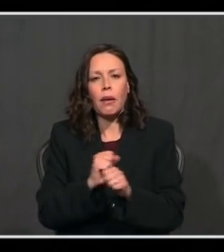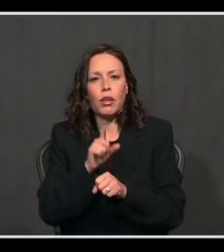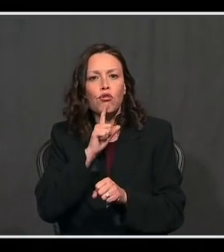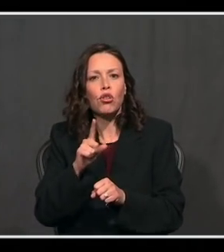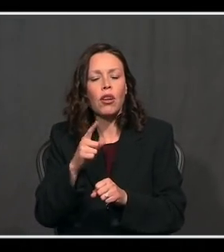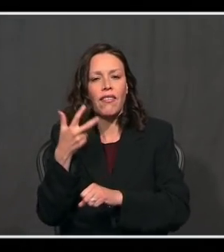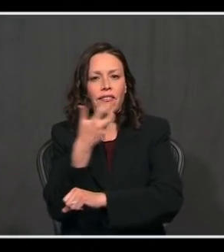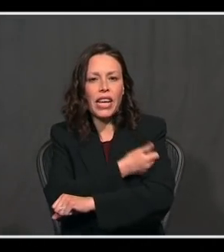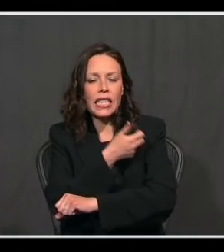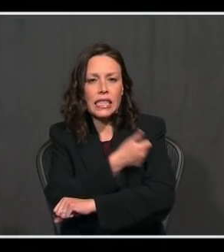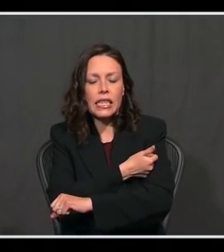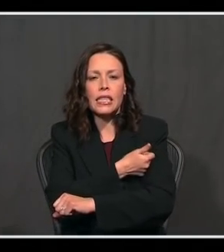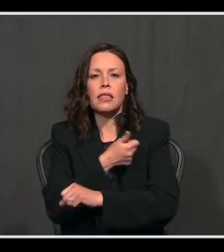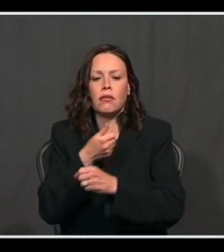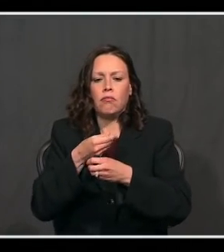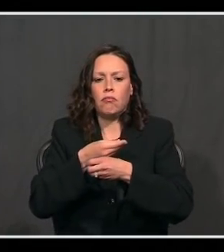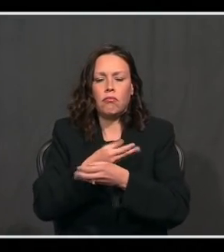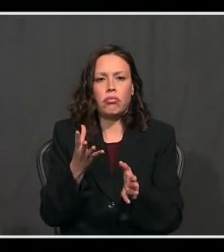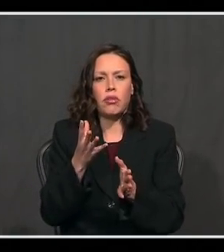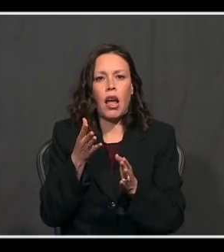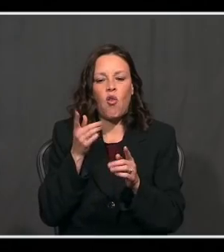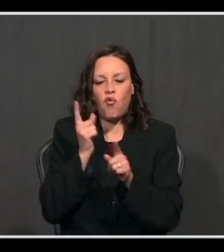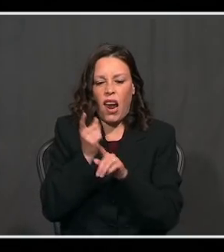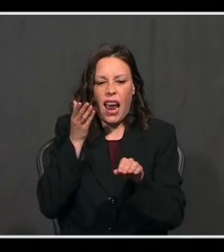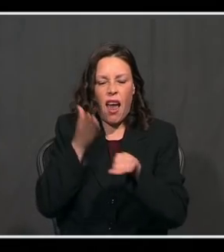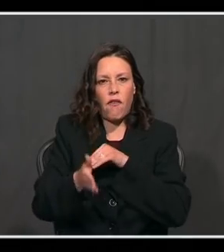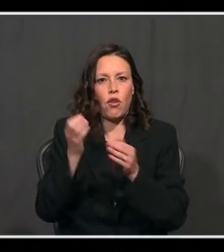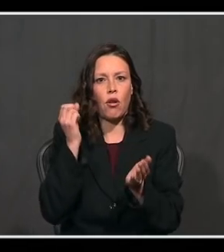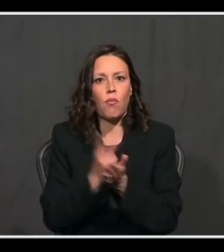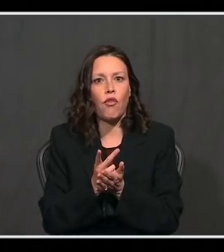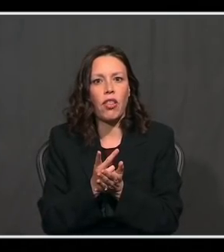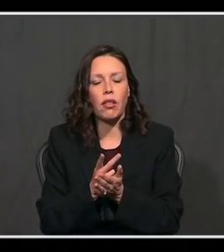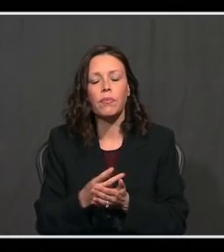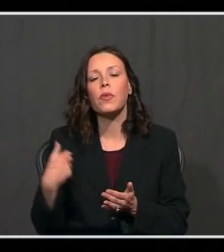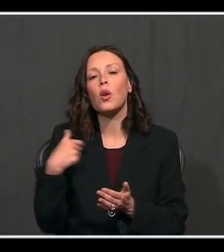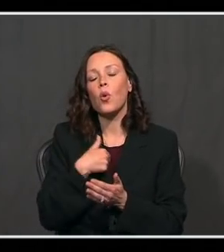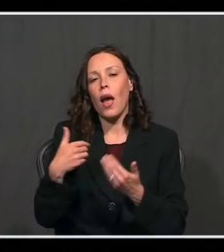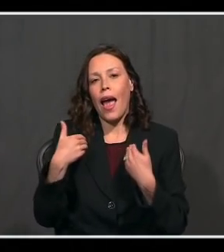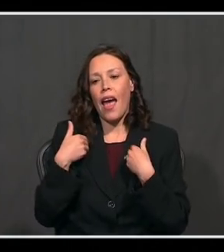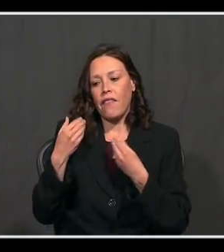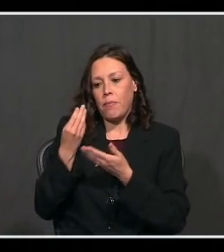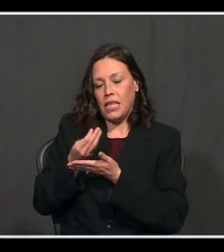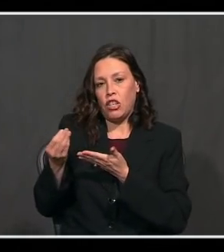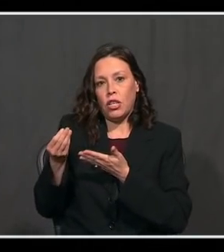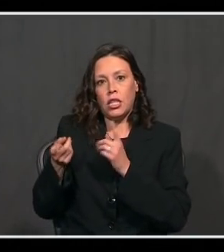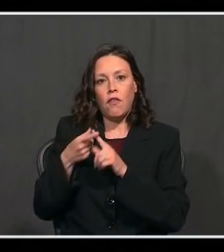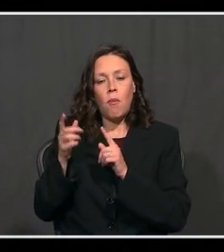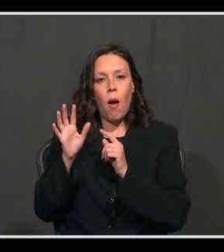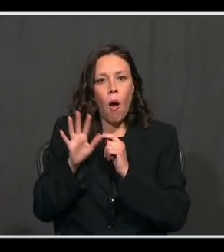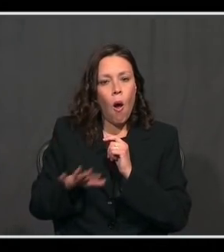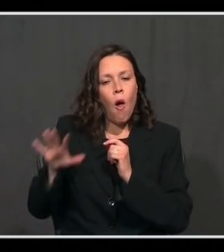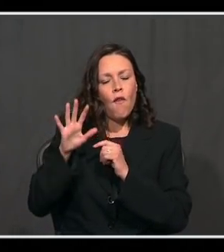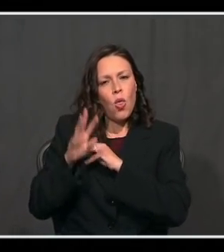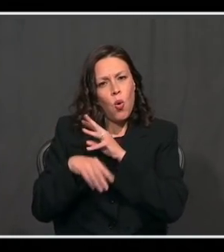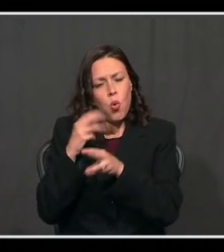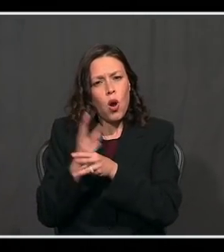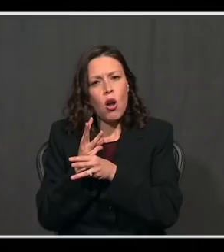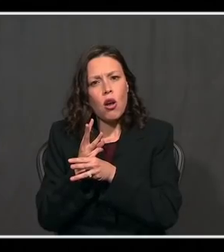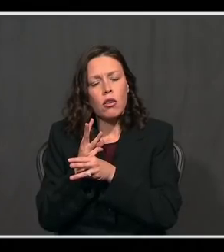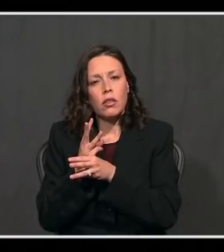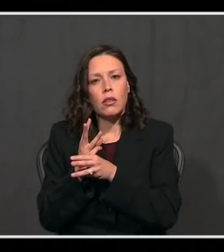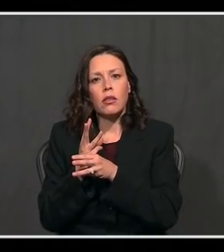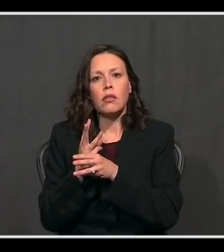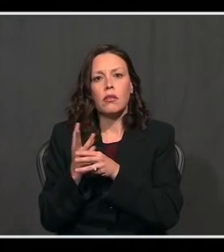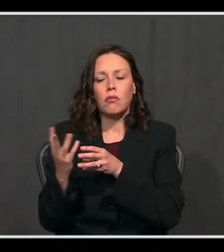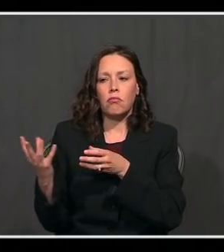we have vaccines when they were approved. We have prioritized materials from around the world into